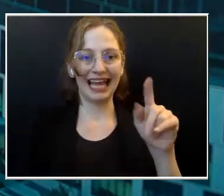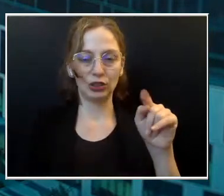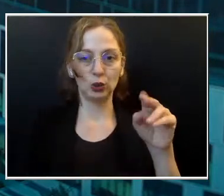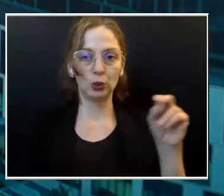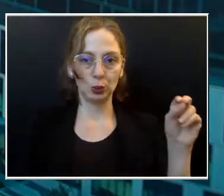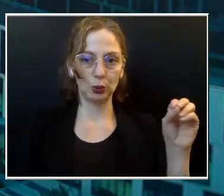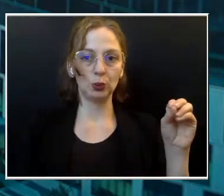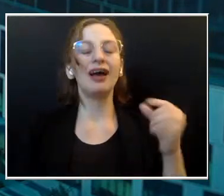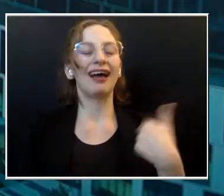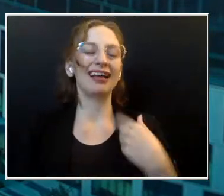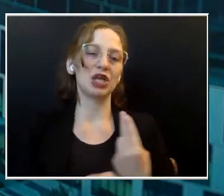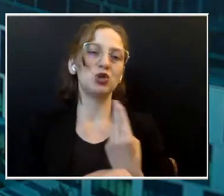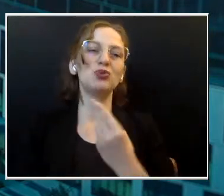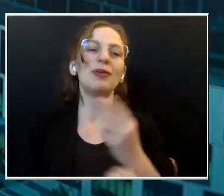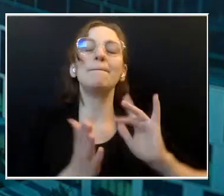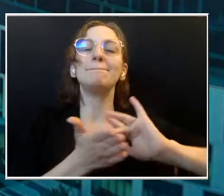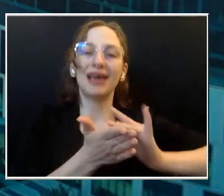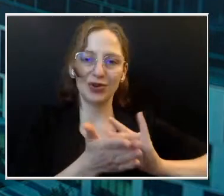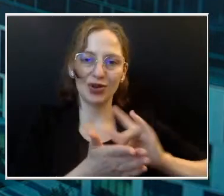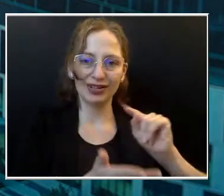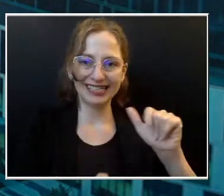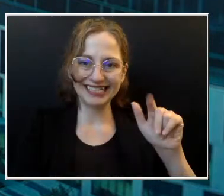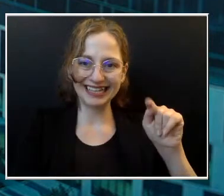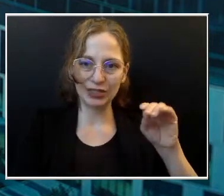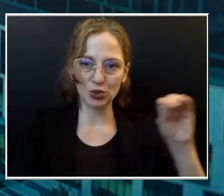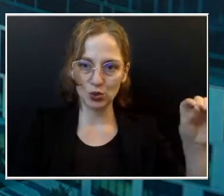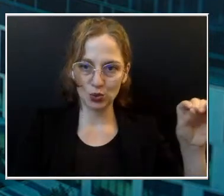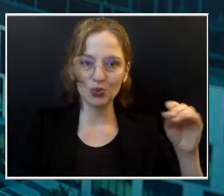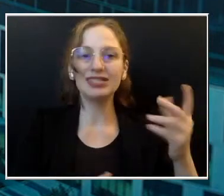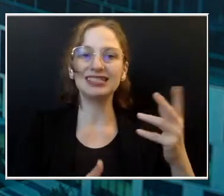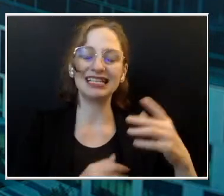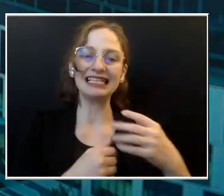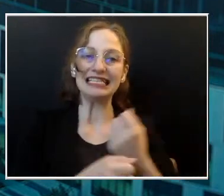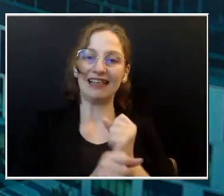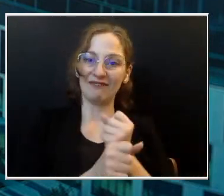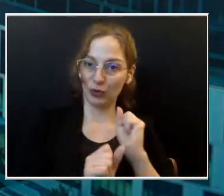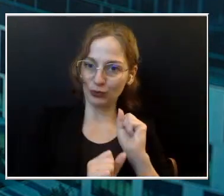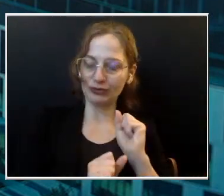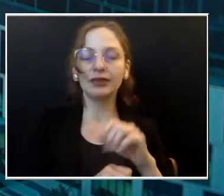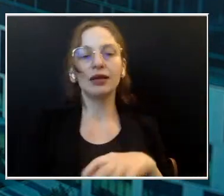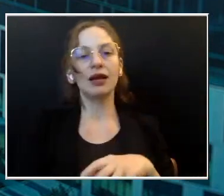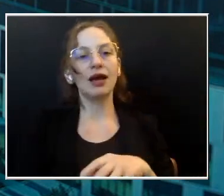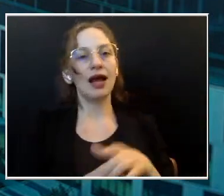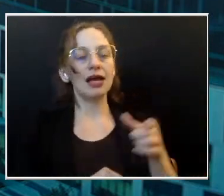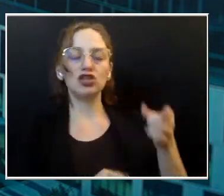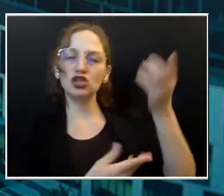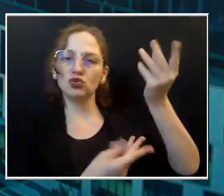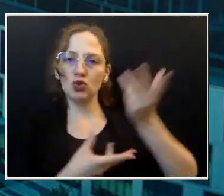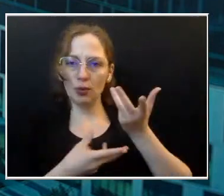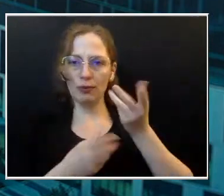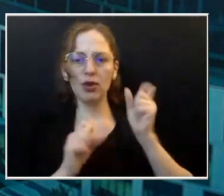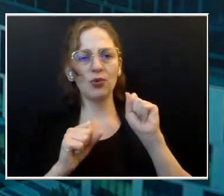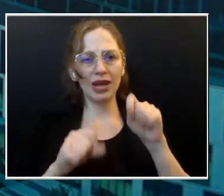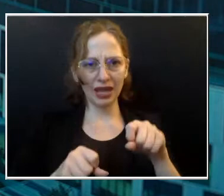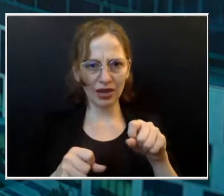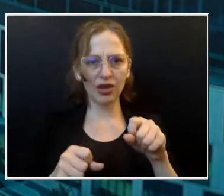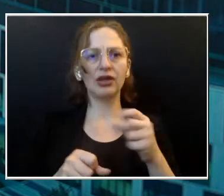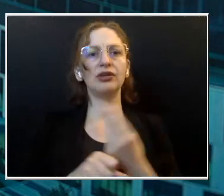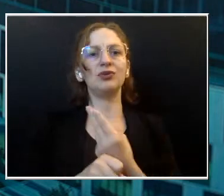said, by the way, we can do eyebrows. And I'm like, you can, because this is after my cancer had metastasized, so I'm in treatment again and